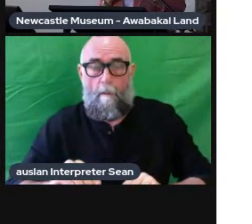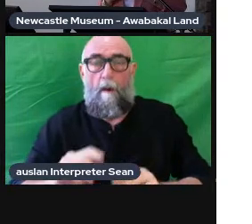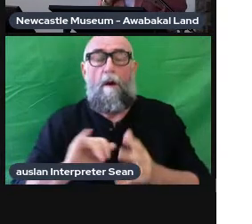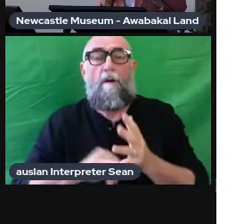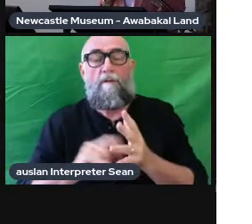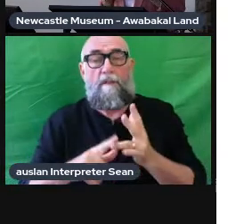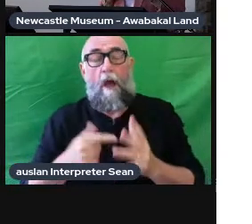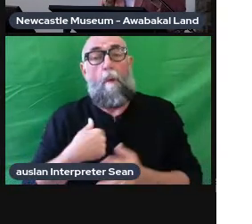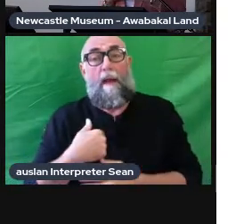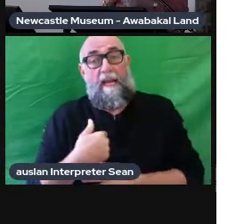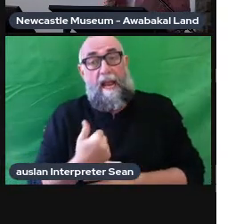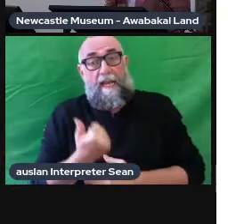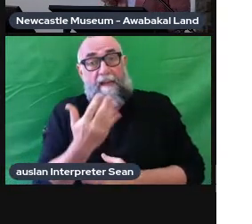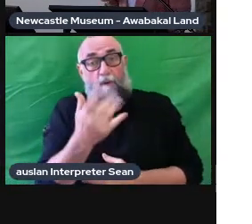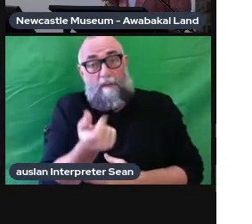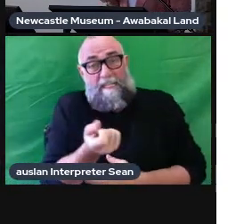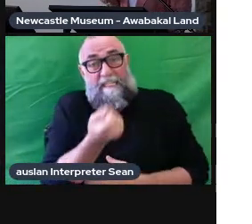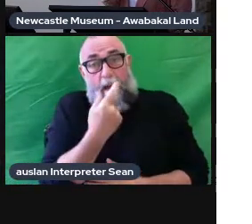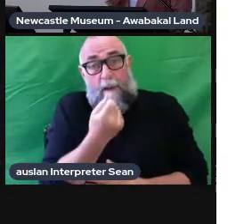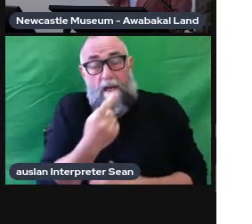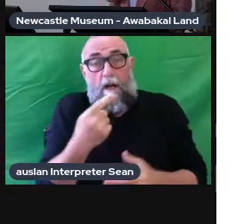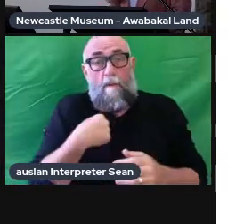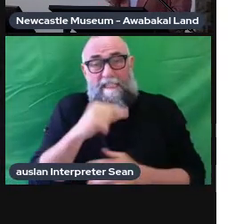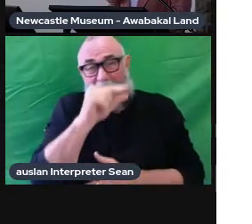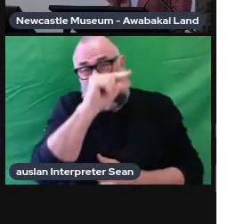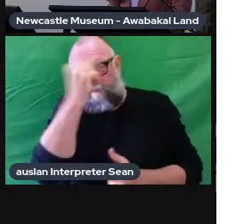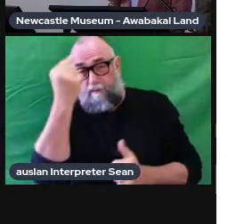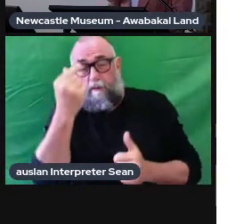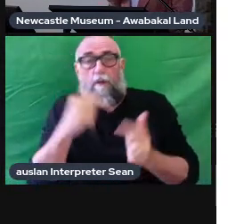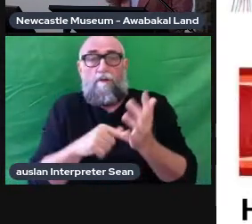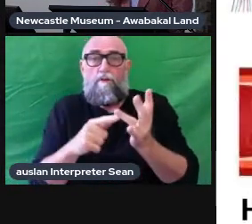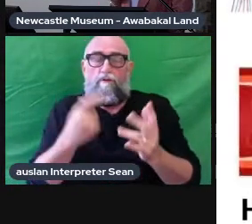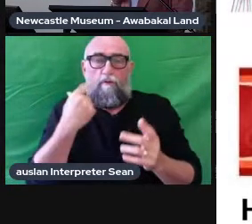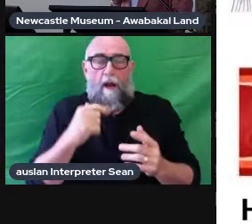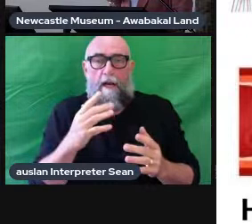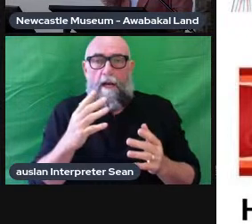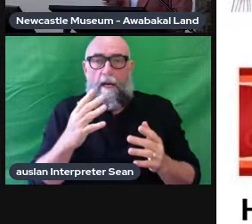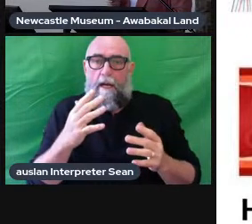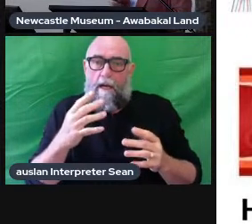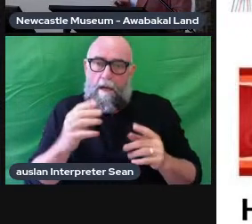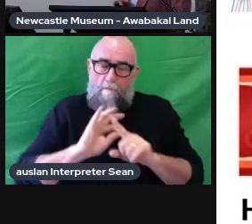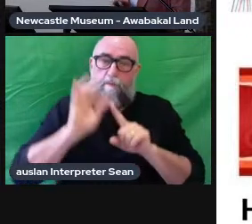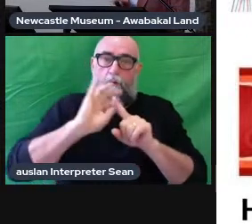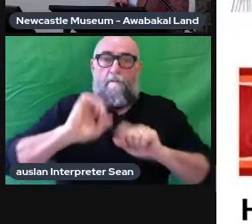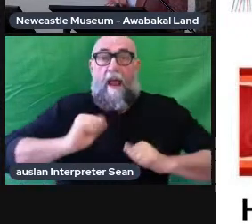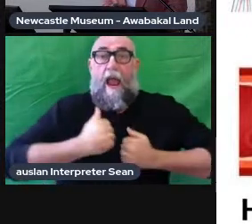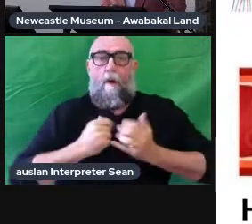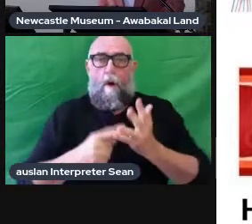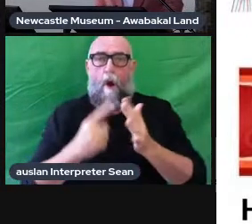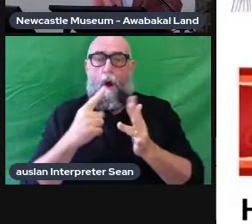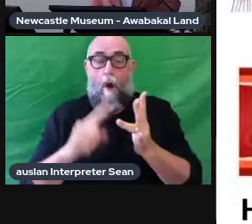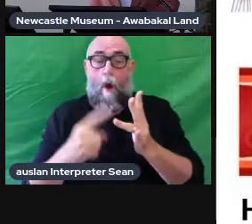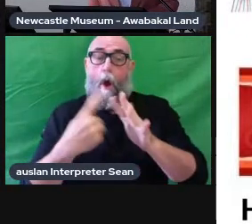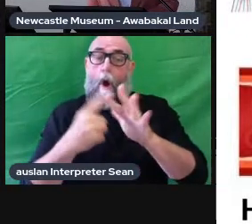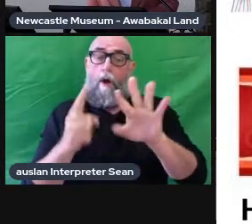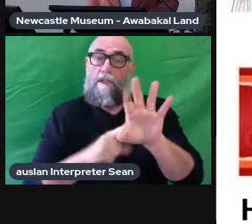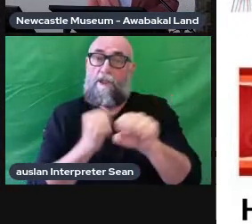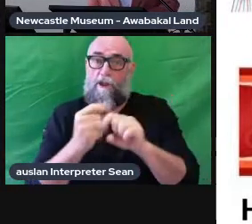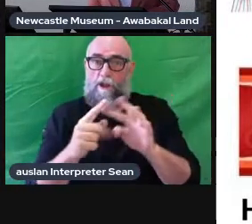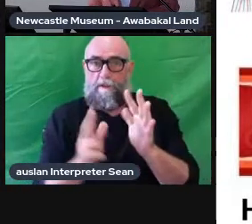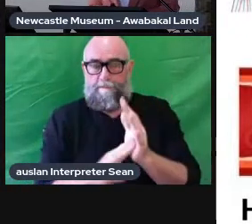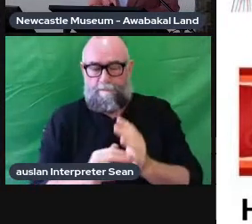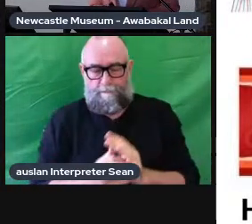to prevent that are really about optimizing our circulation and oxygen supply. So let's talk a little bit about